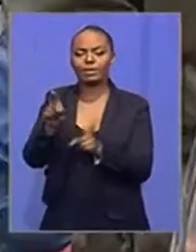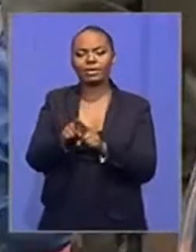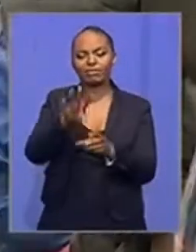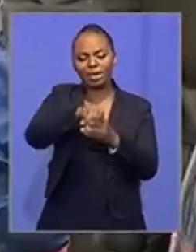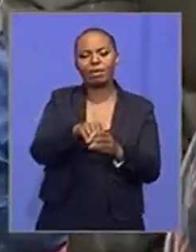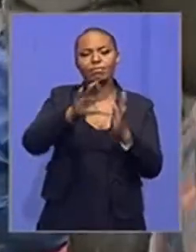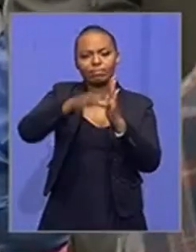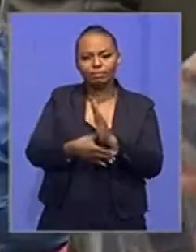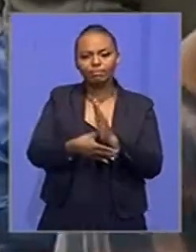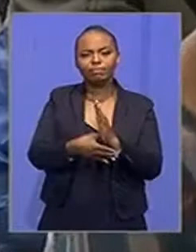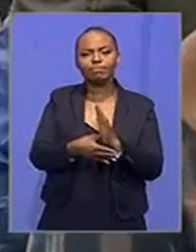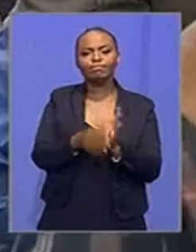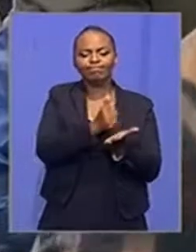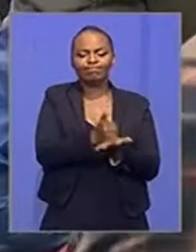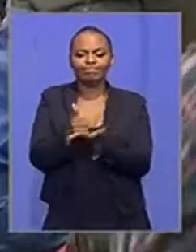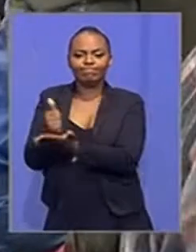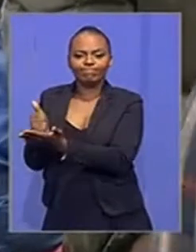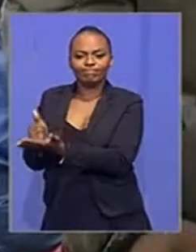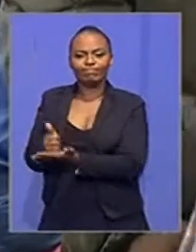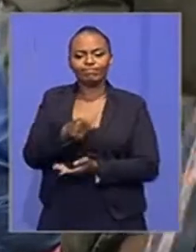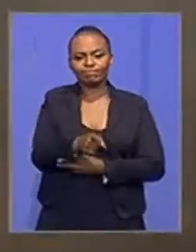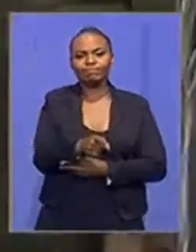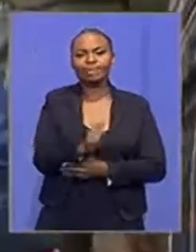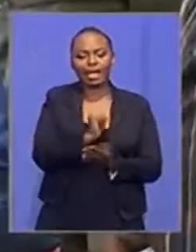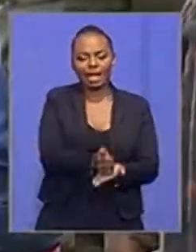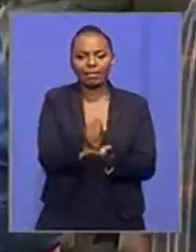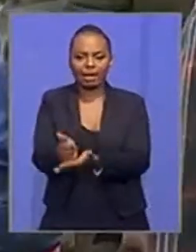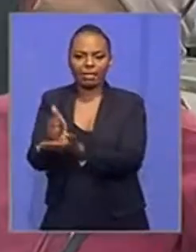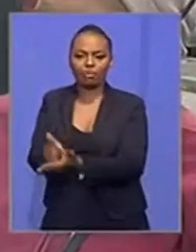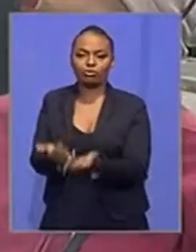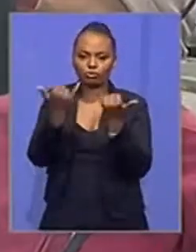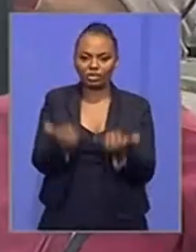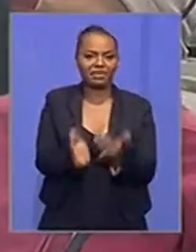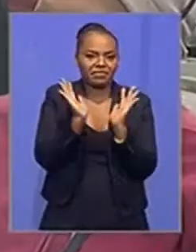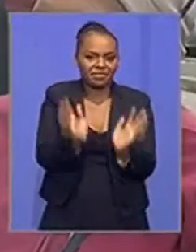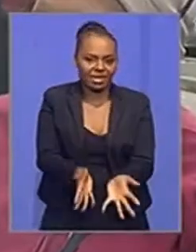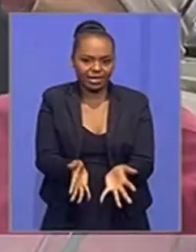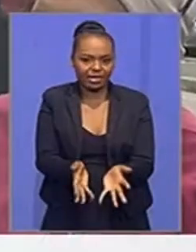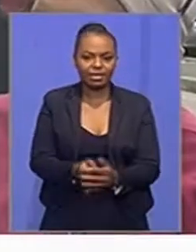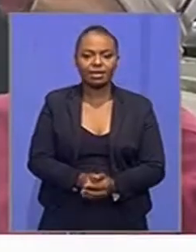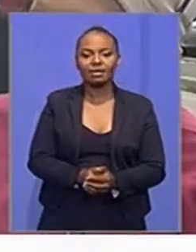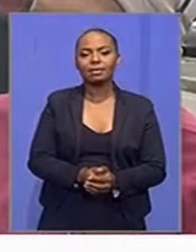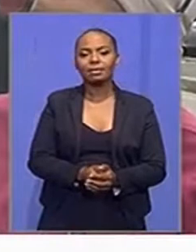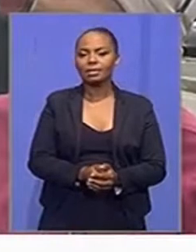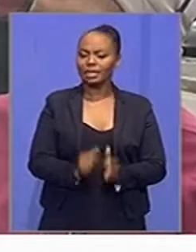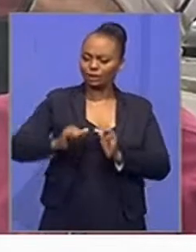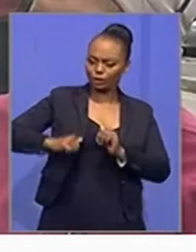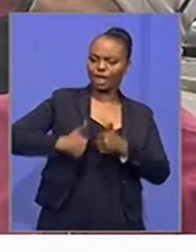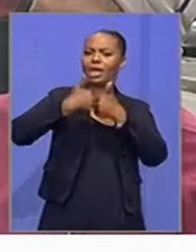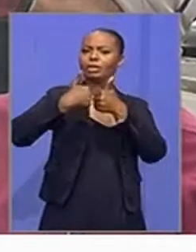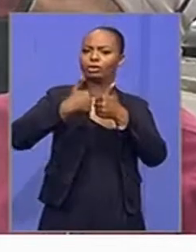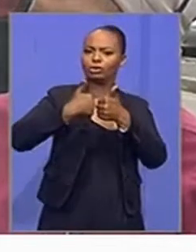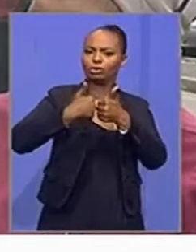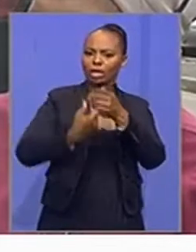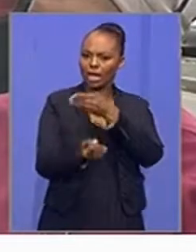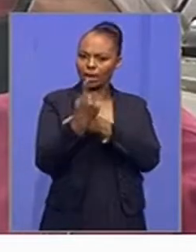We had an interesting challenge because today at the time when we